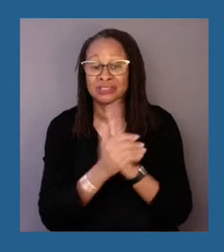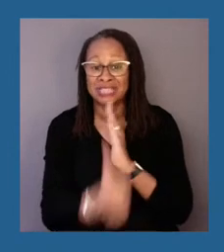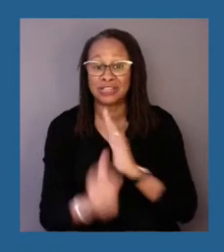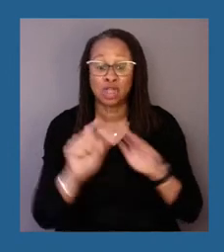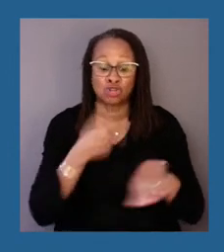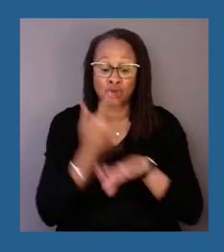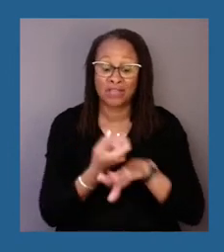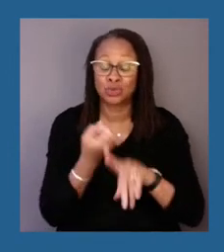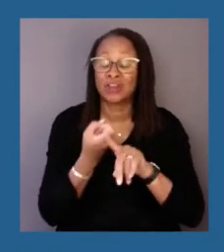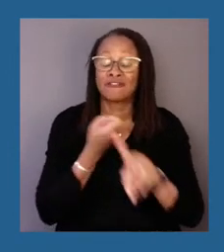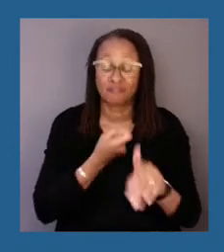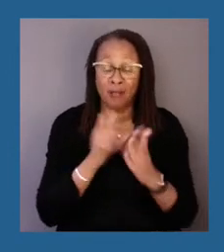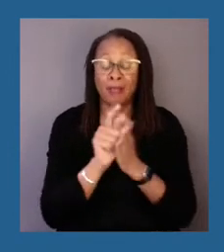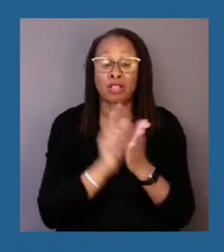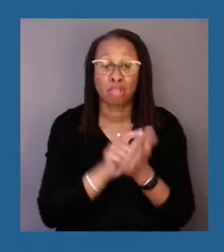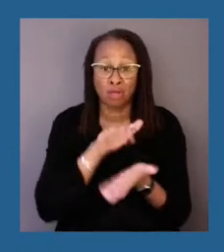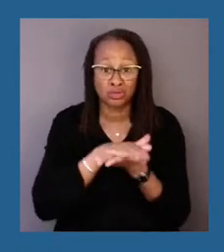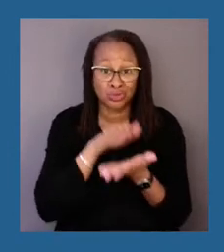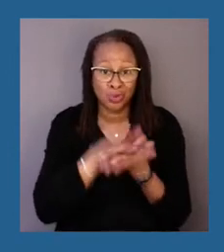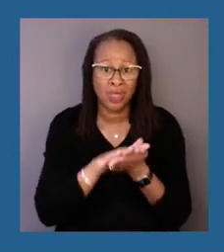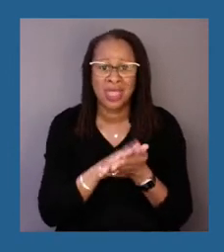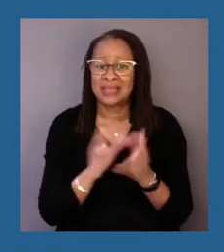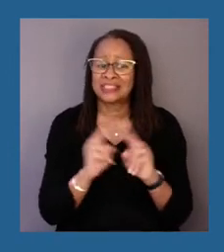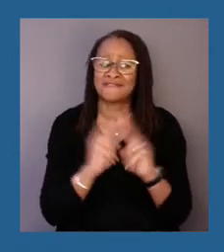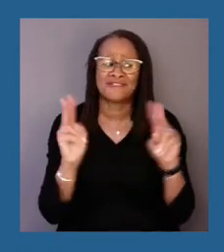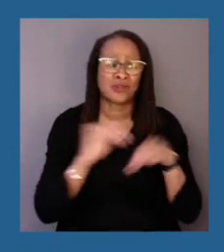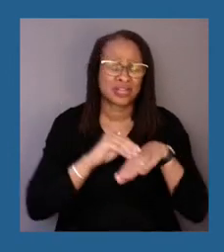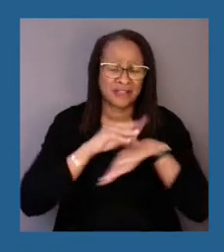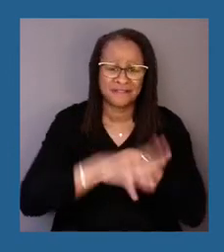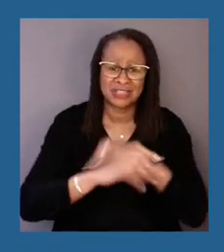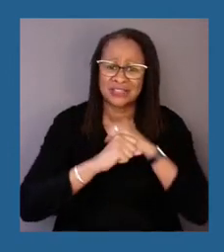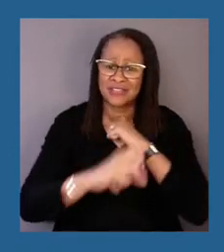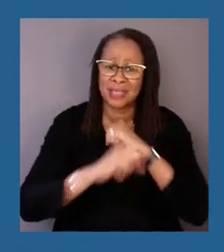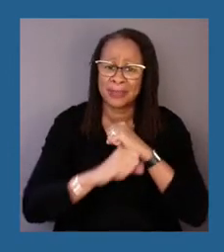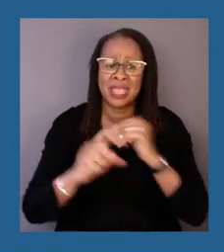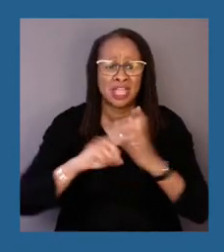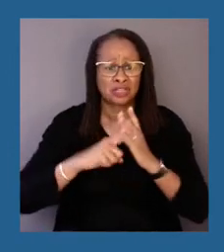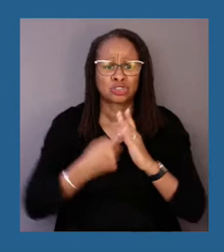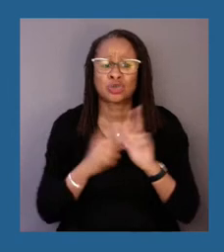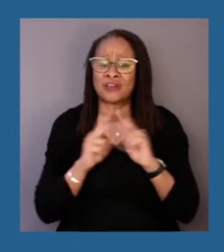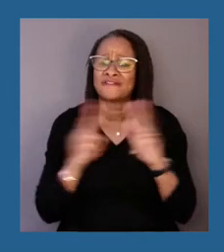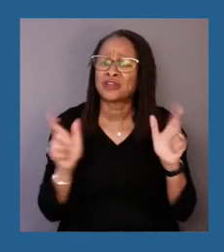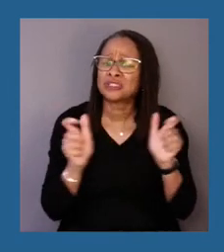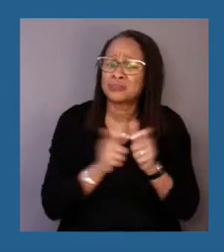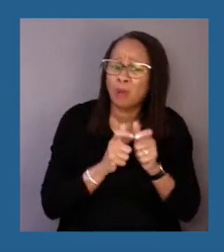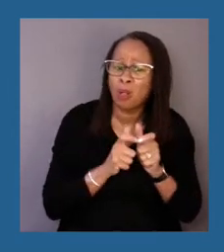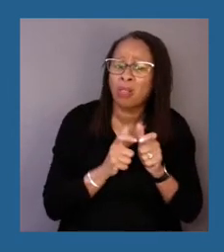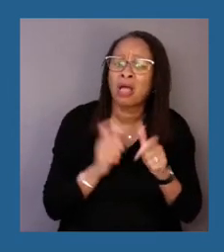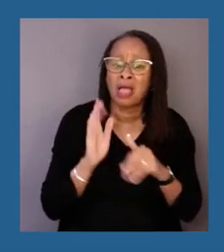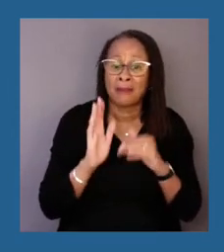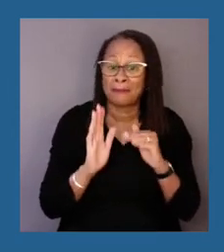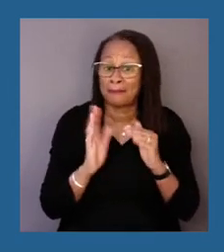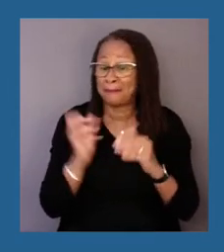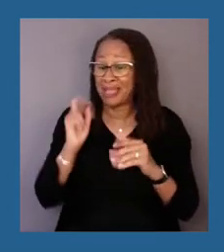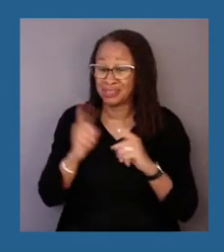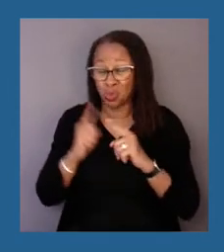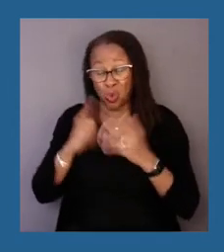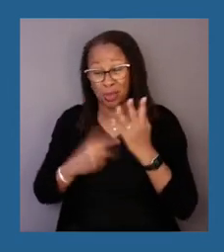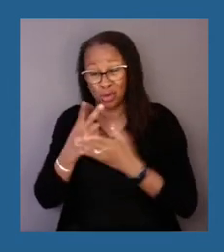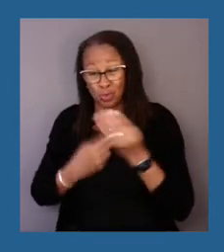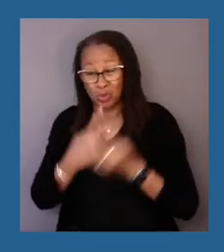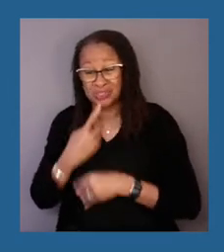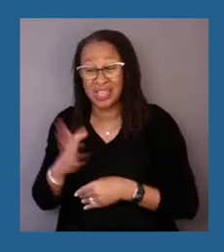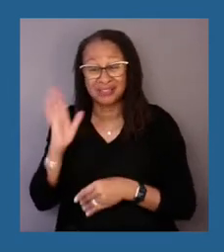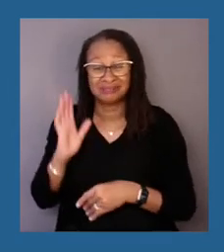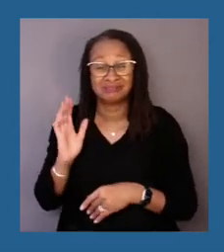It's an incredibly effective campaign, and it started super small, back to what you and Mona, Amy, were both saying in response